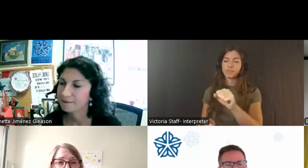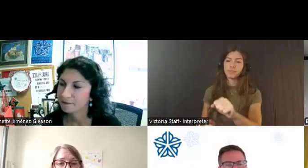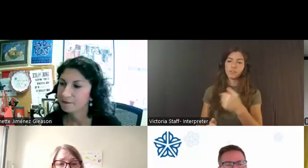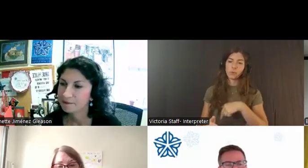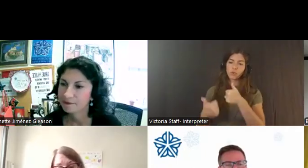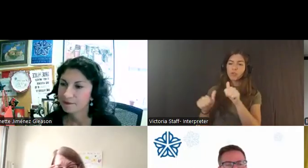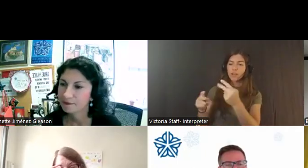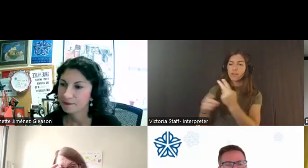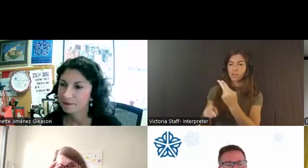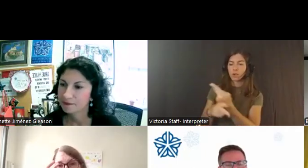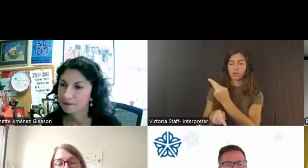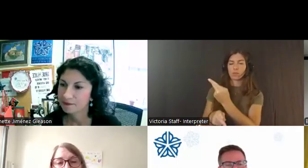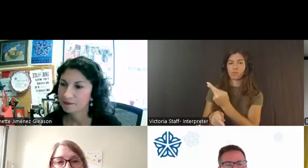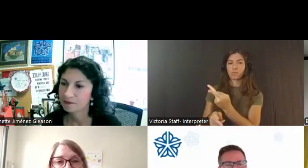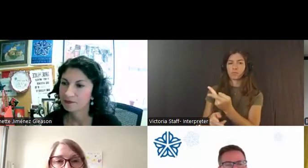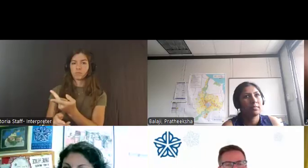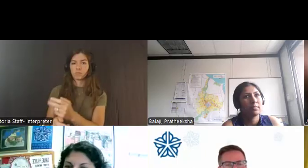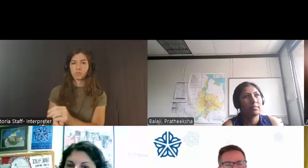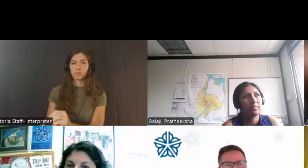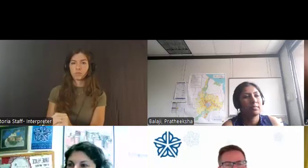trying to figure out,